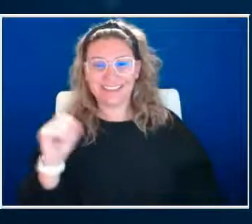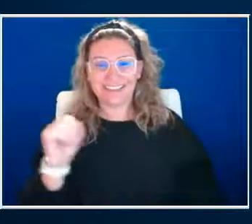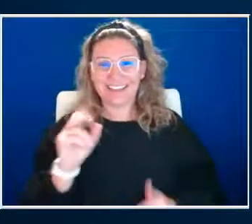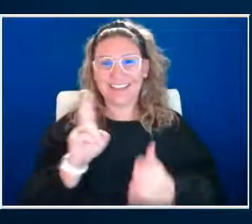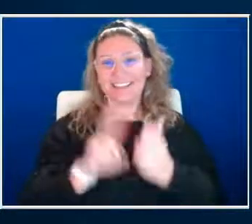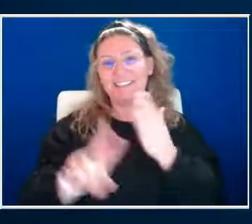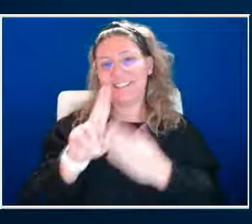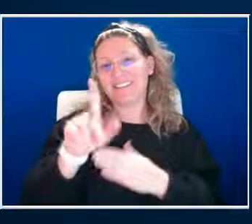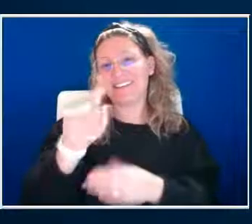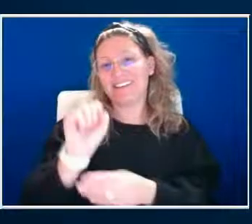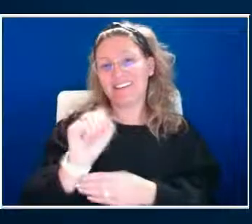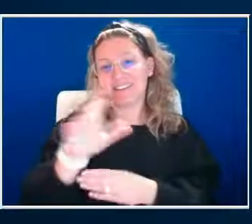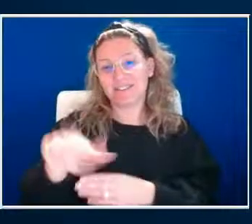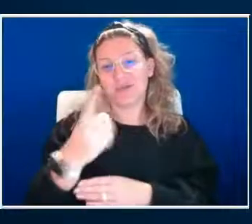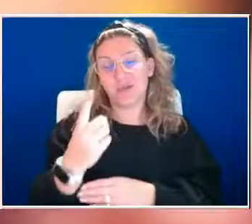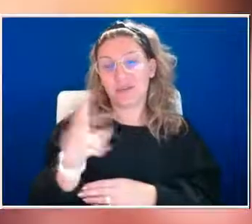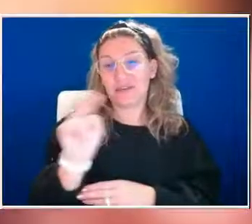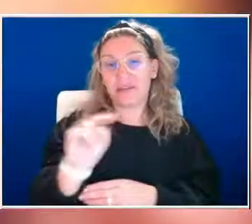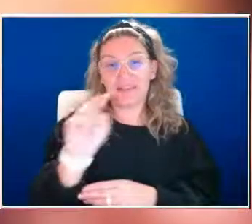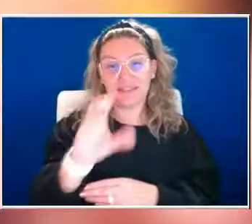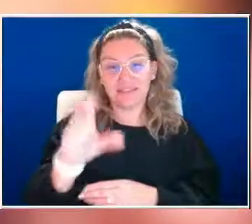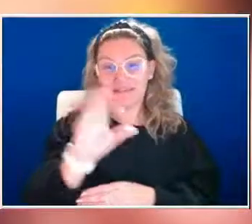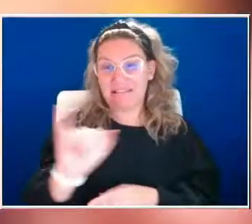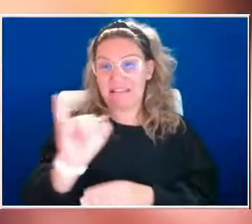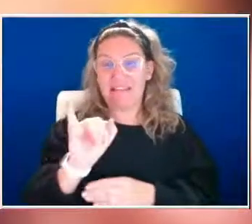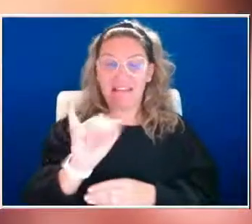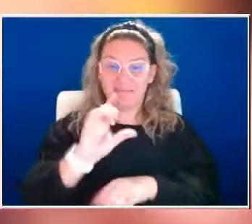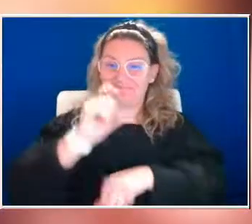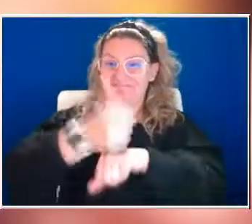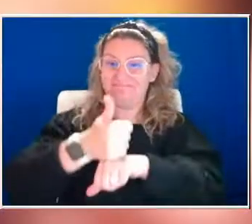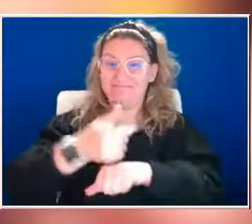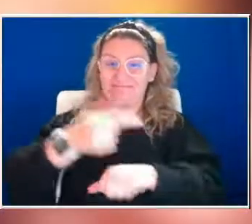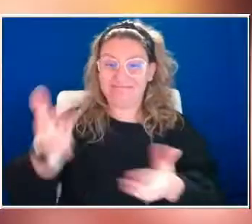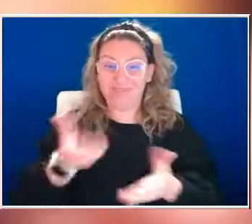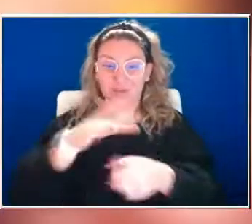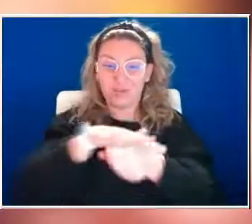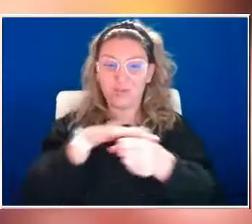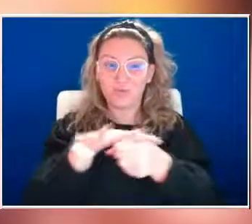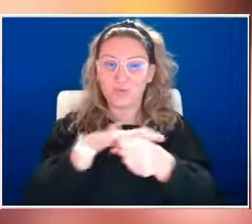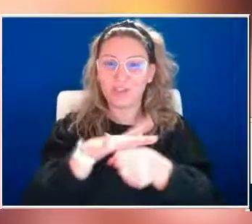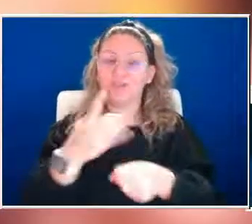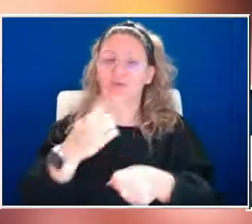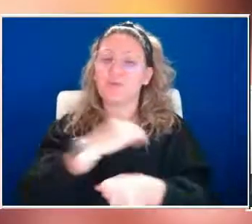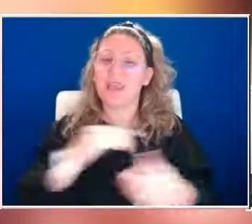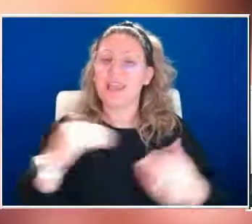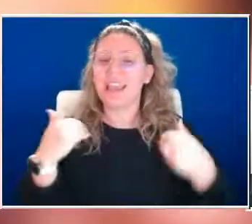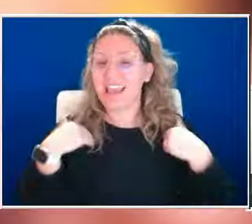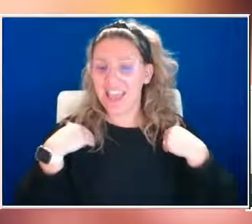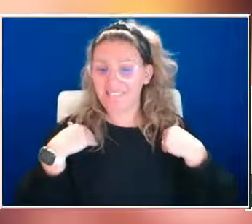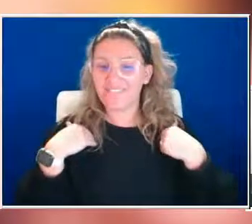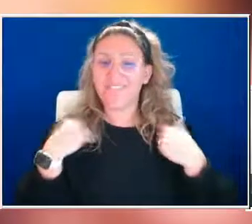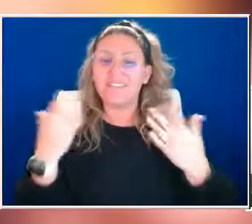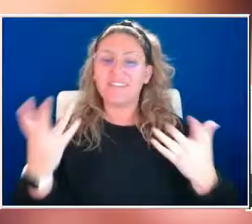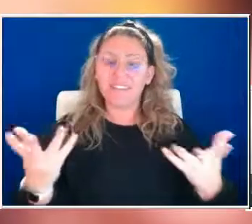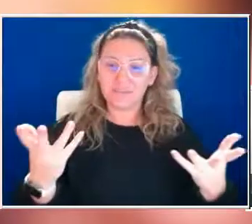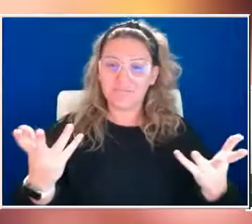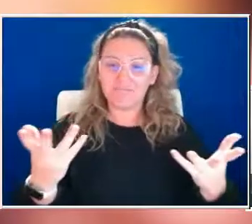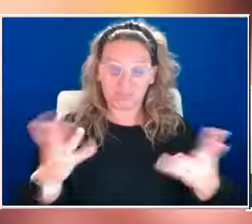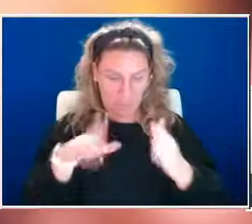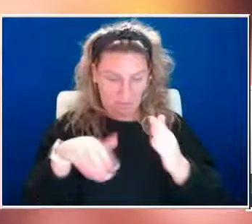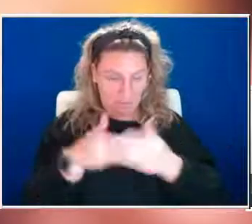is the only NCI designated cancer center in the region. So we have the means and